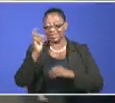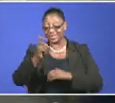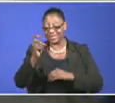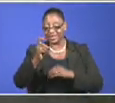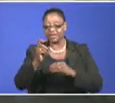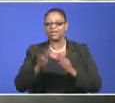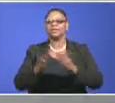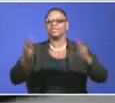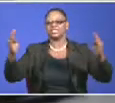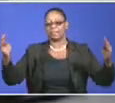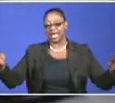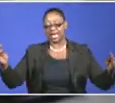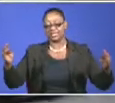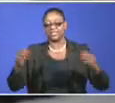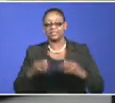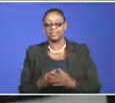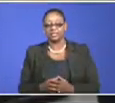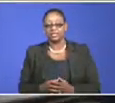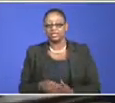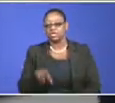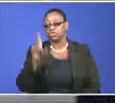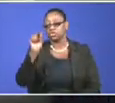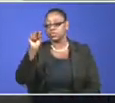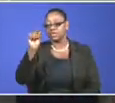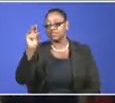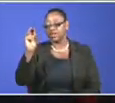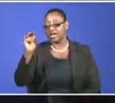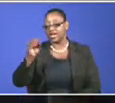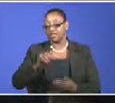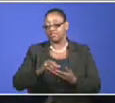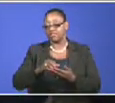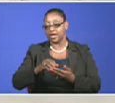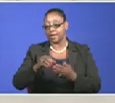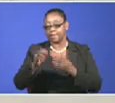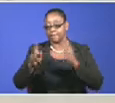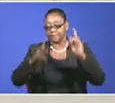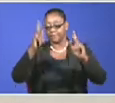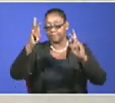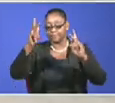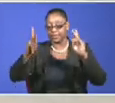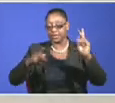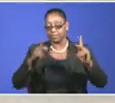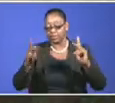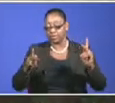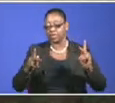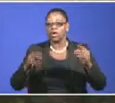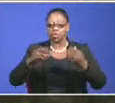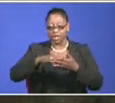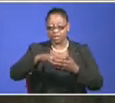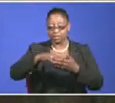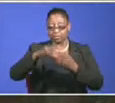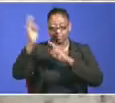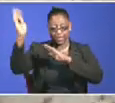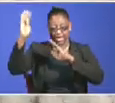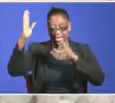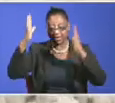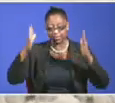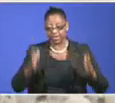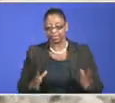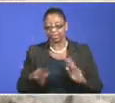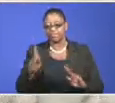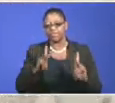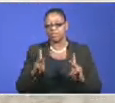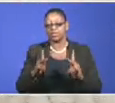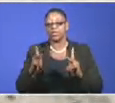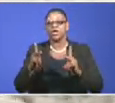grows. Some 25 Bahamians, including Eleutherans, are constructing the reverse osmosis plant. Bahamian firm Aqua Designs has been contracted